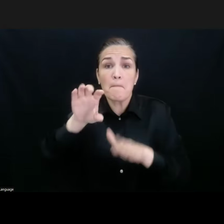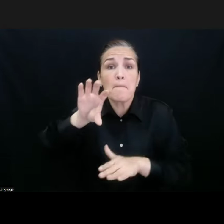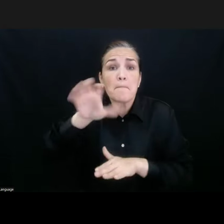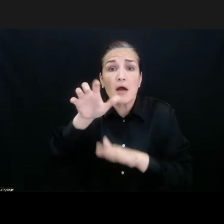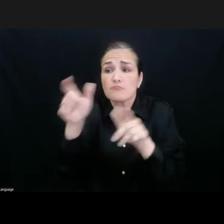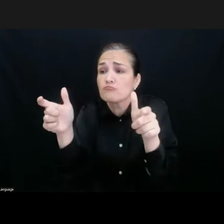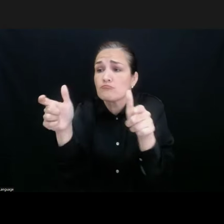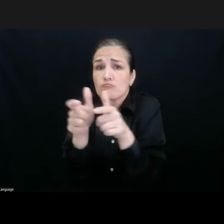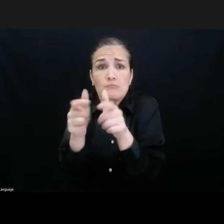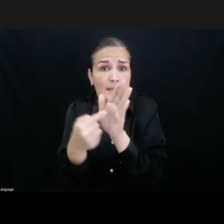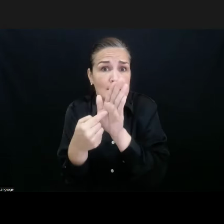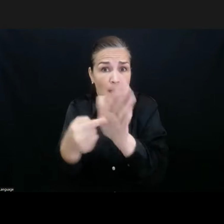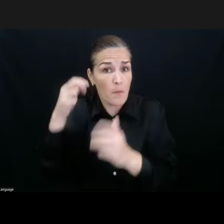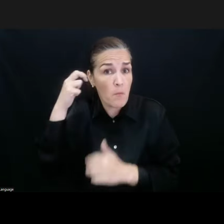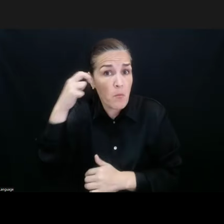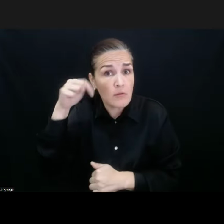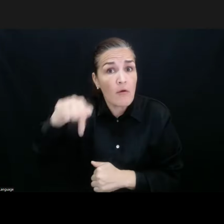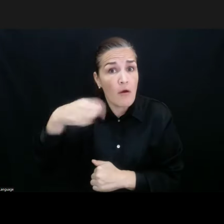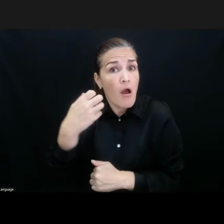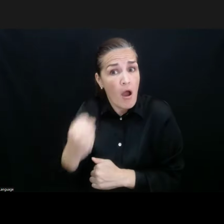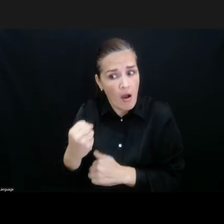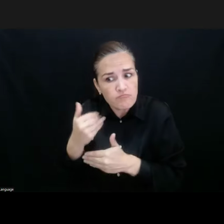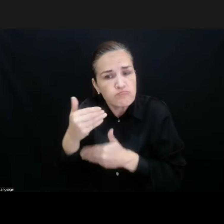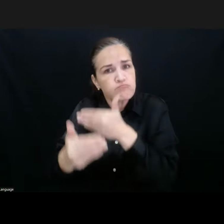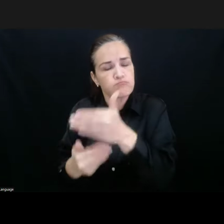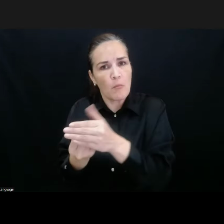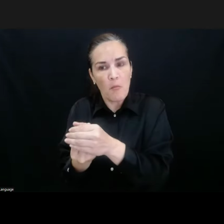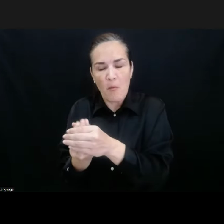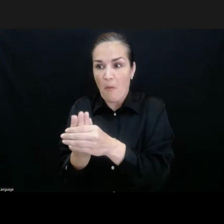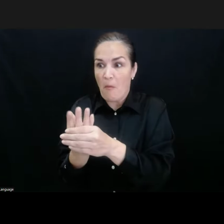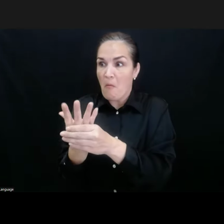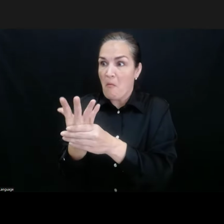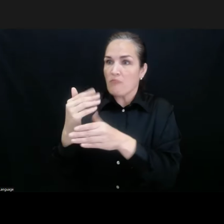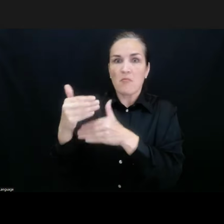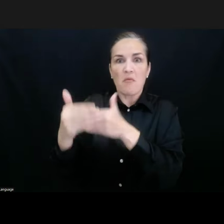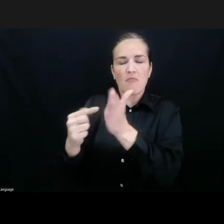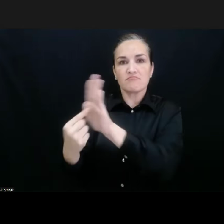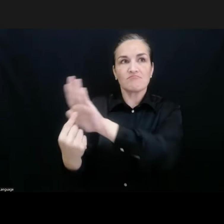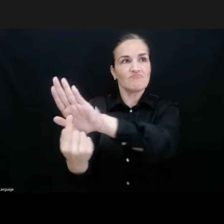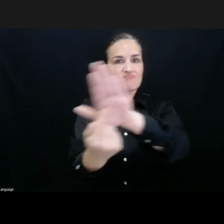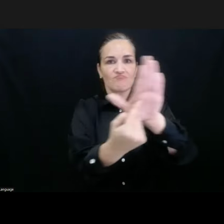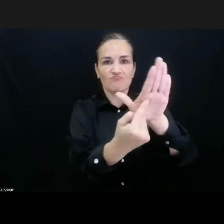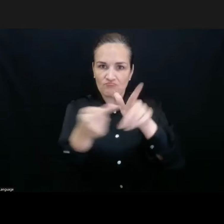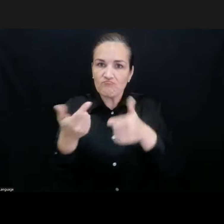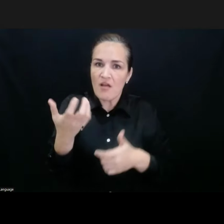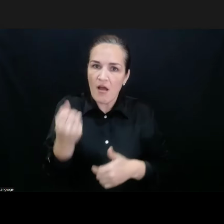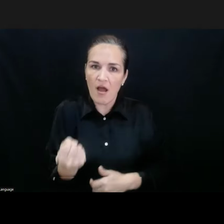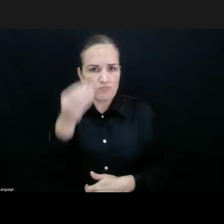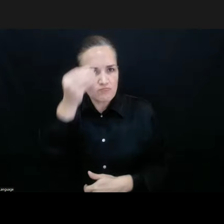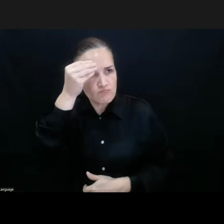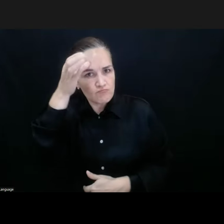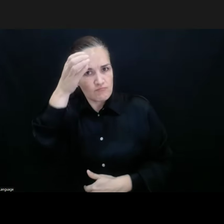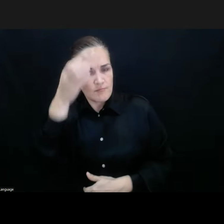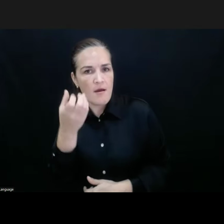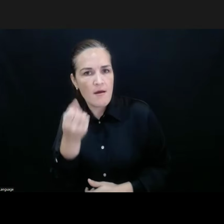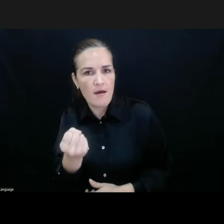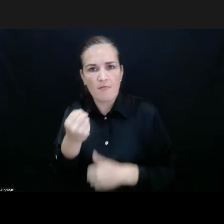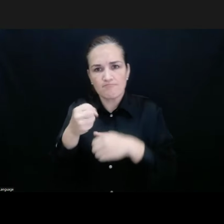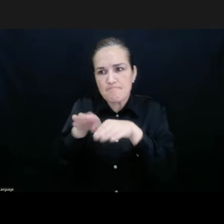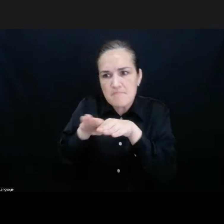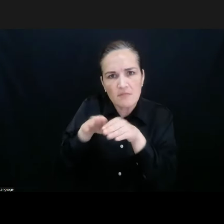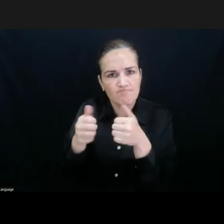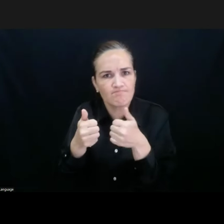an incubator of knowledge and good practice that could be actually shared generously with